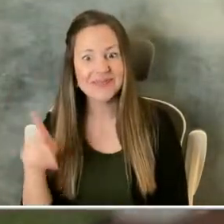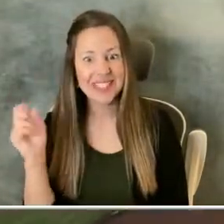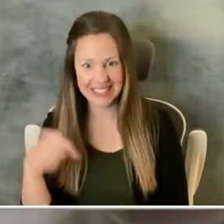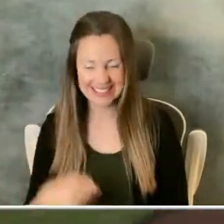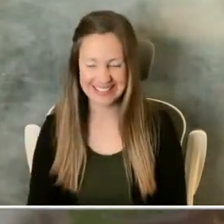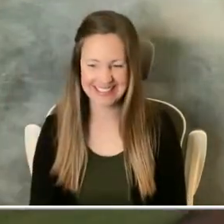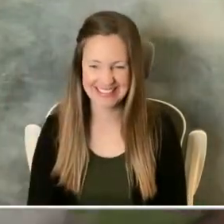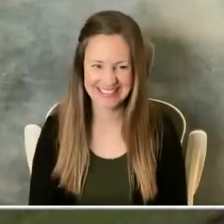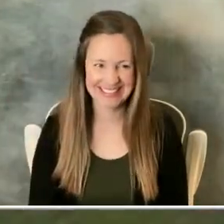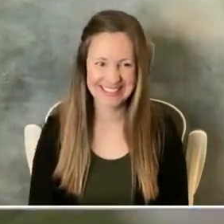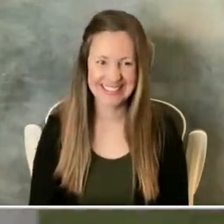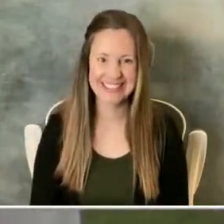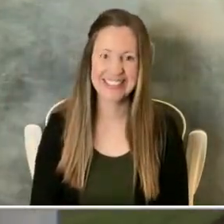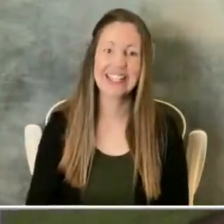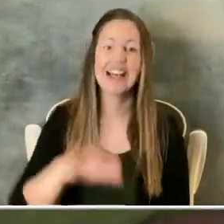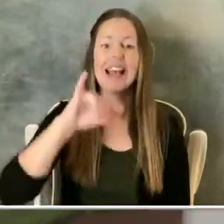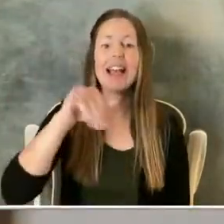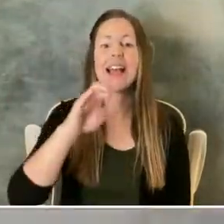Jeff Wright is mustard.